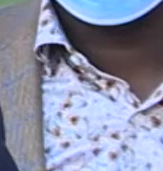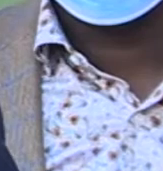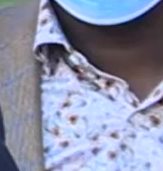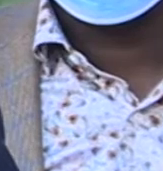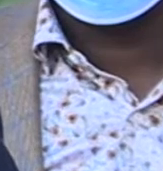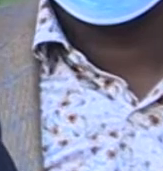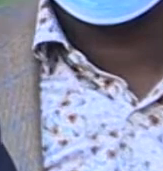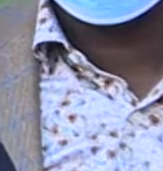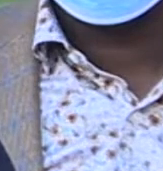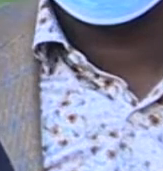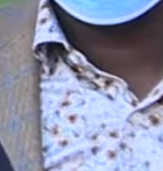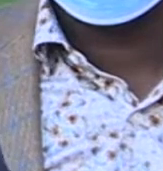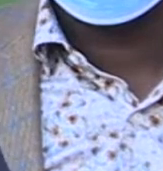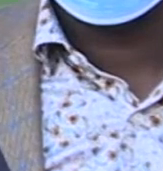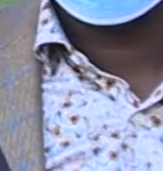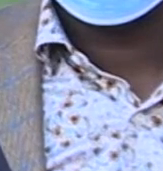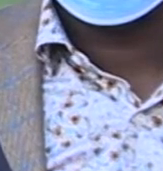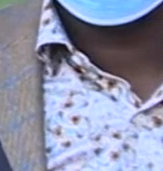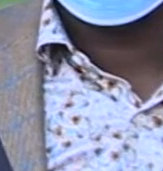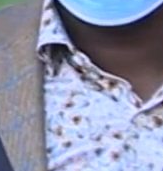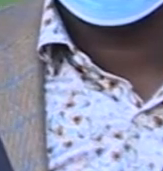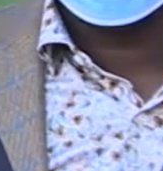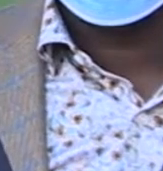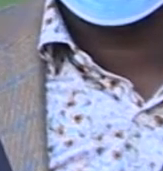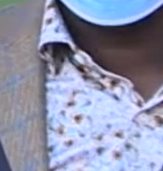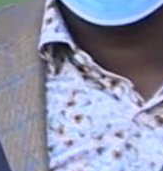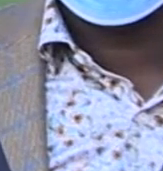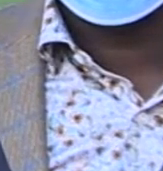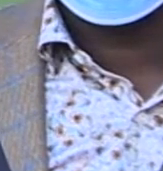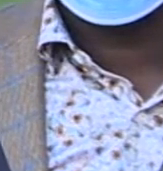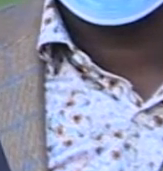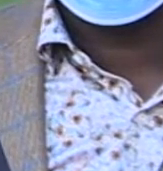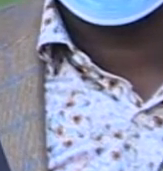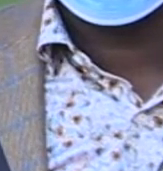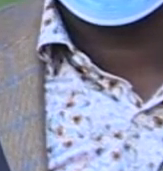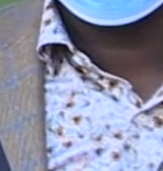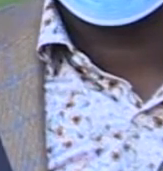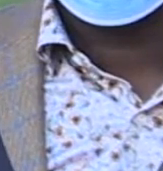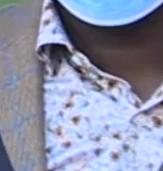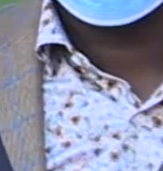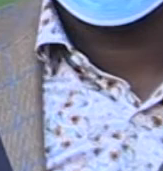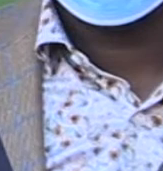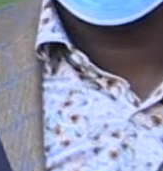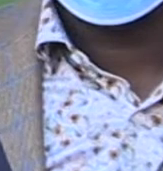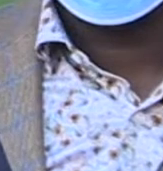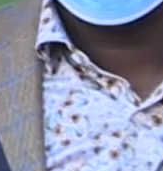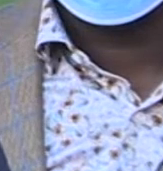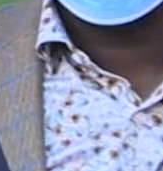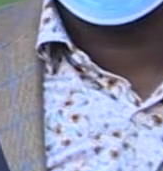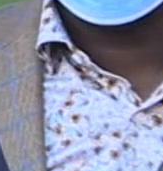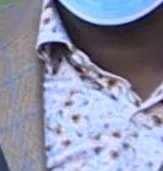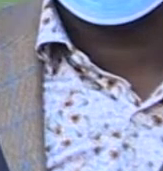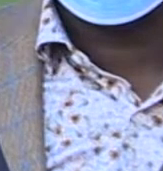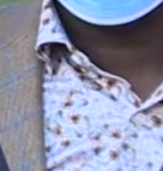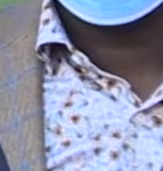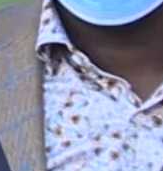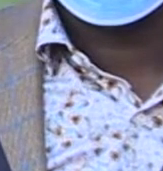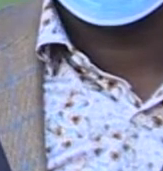is concerned, we have continued to witness a decrease in the number of cases, positive cases here in